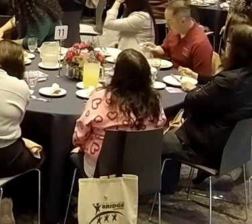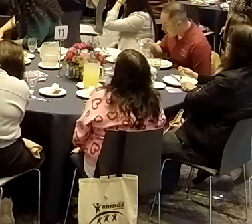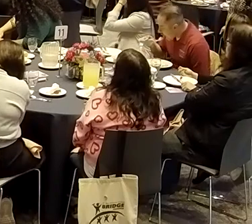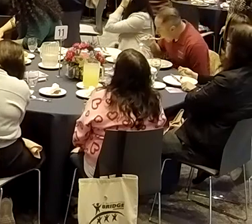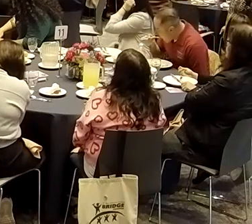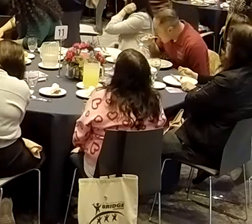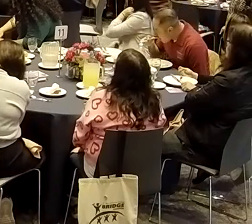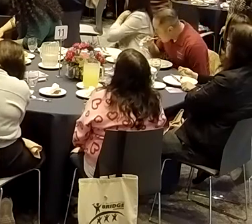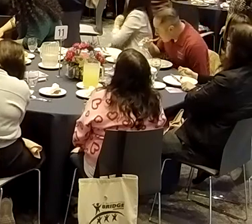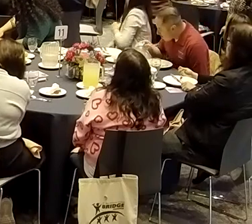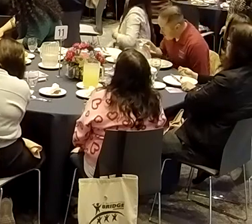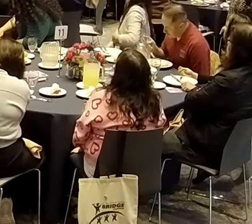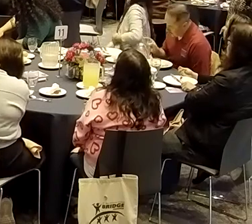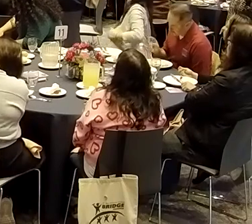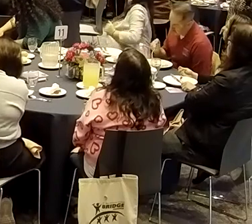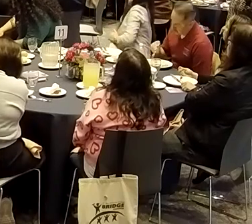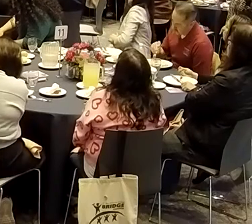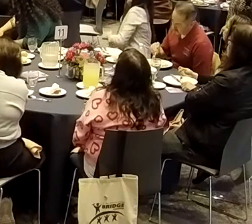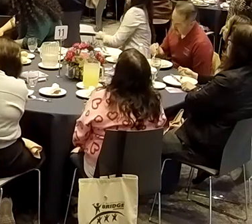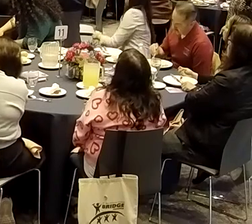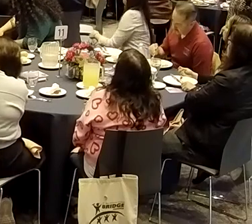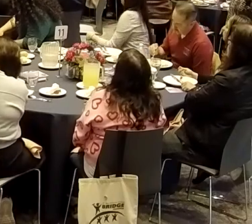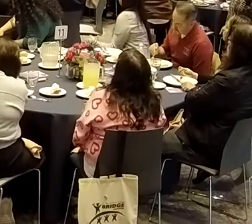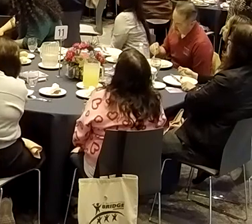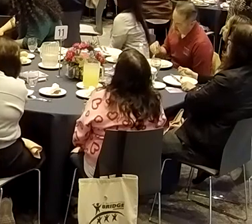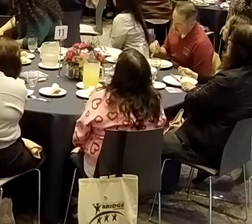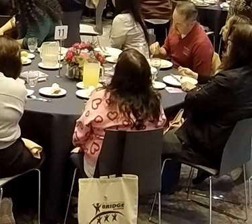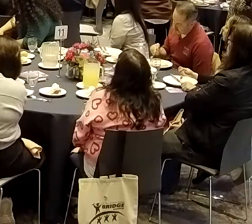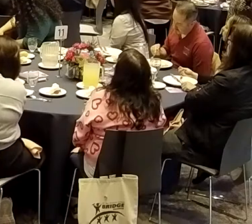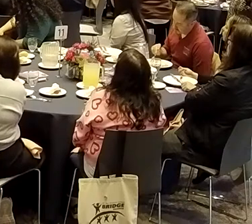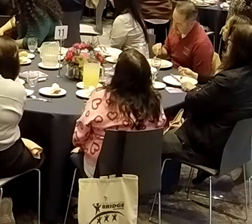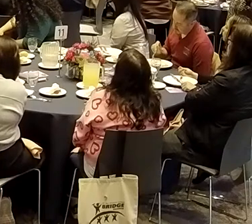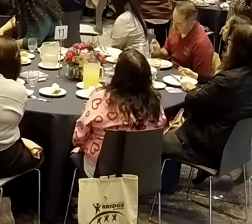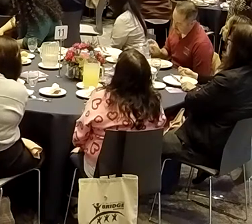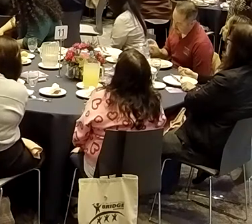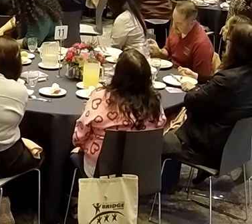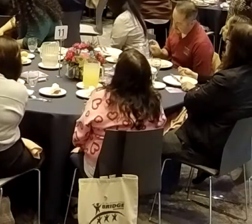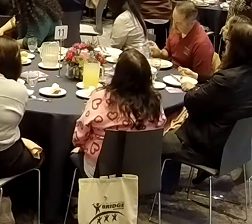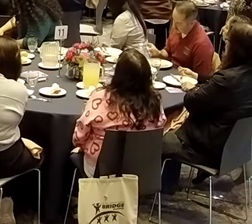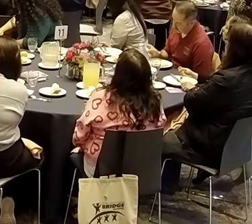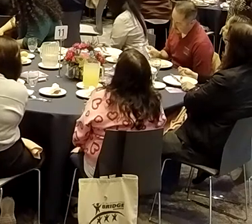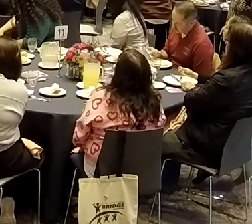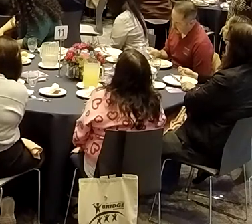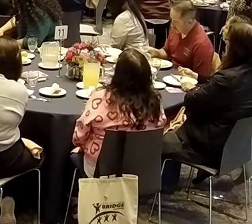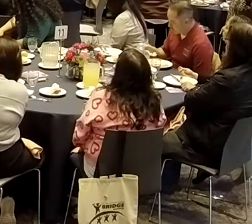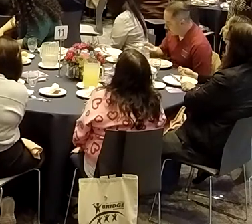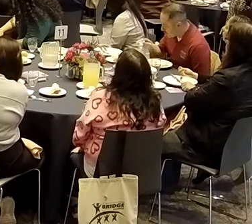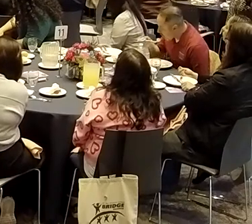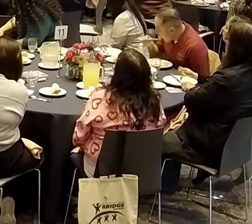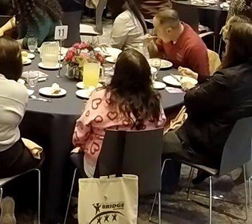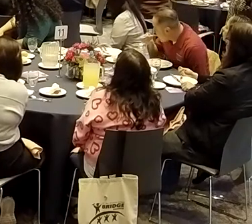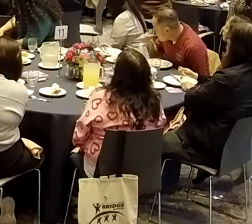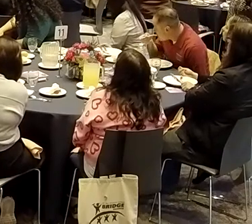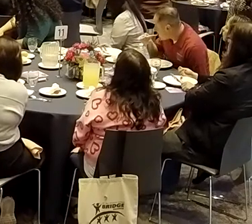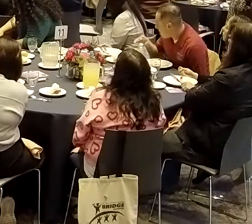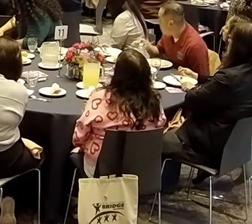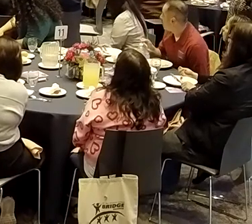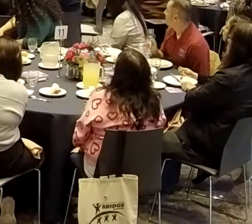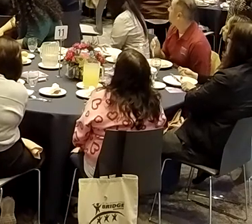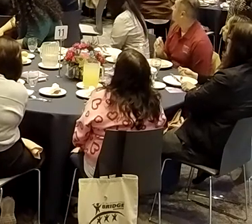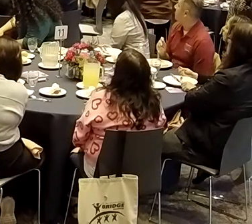like to thank Leslie and the Inspiring Women Planning Committee for organizing this beautiful event.